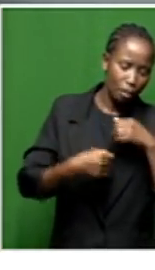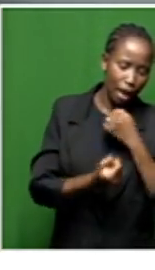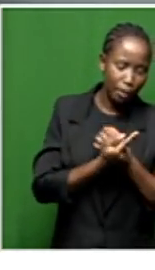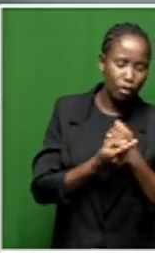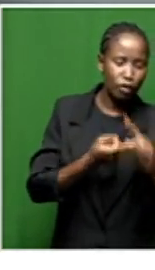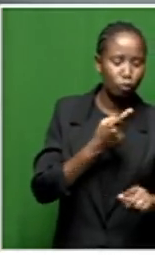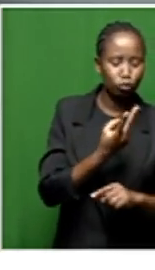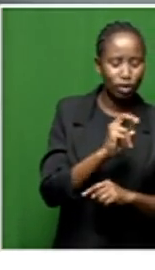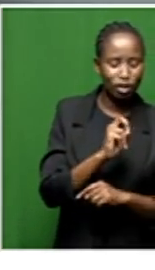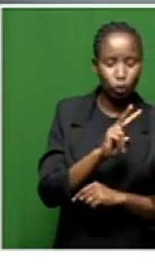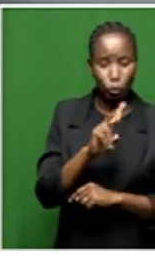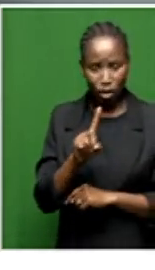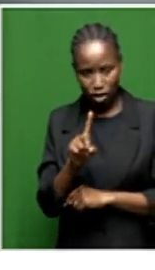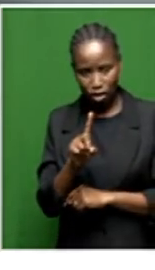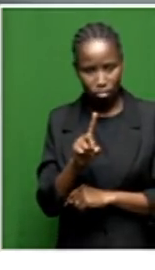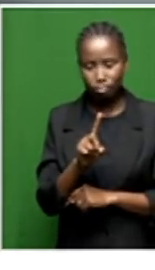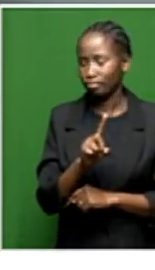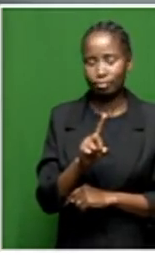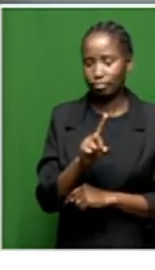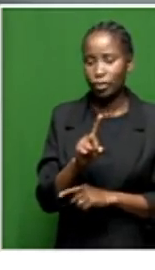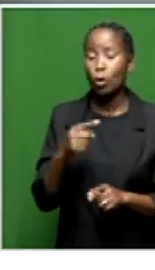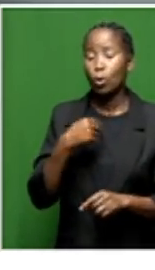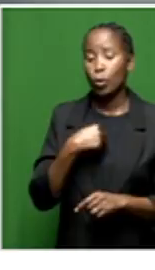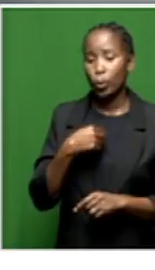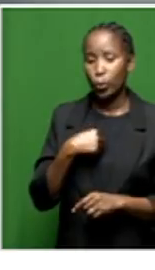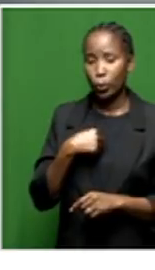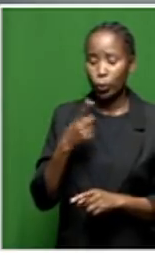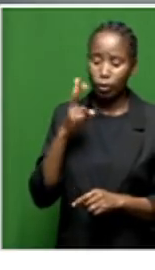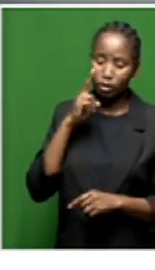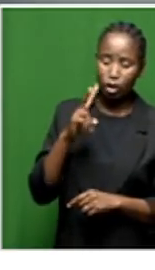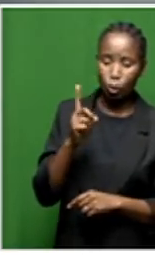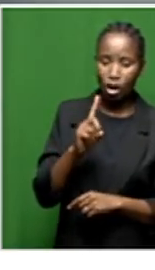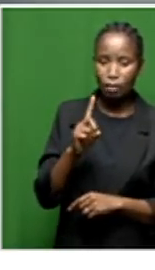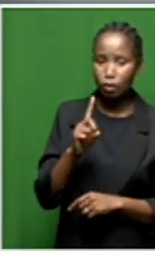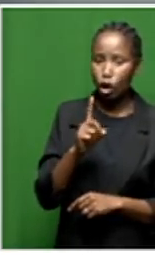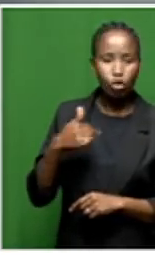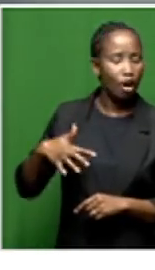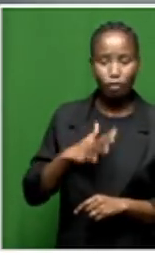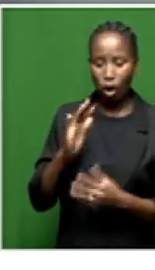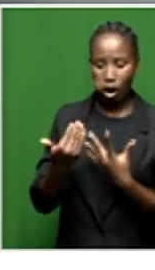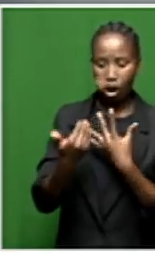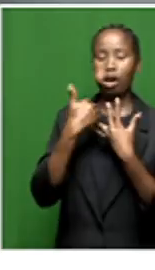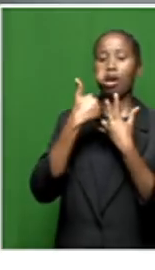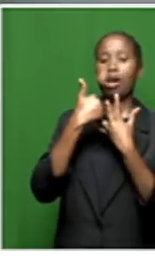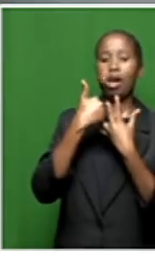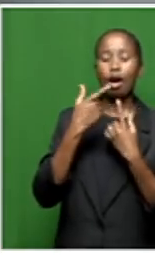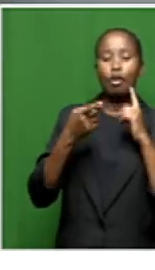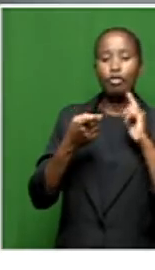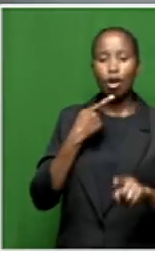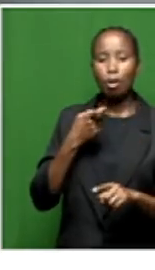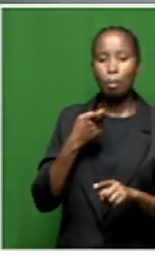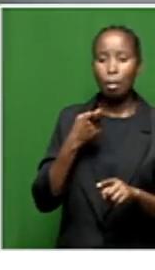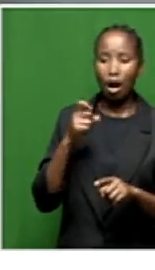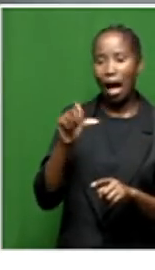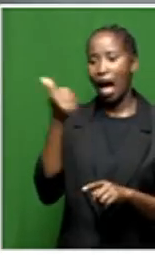2021. From our point of view, we wouldn't like to be distracted by